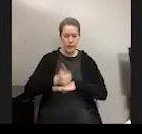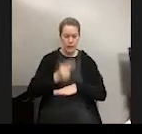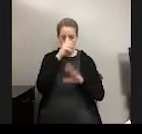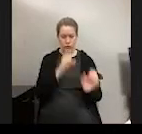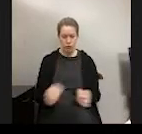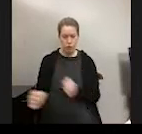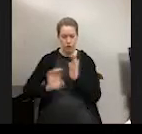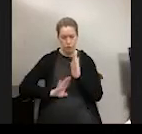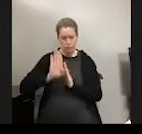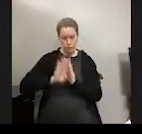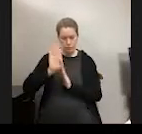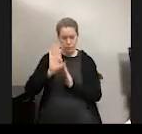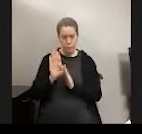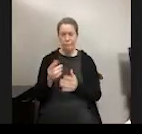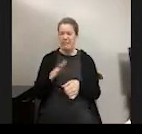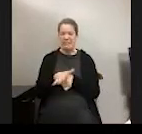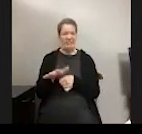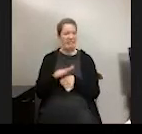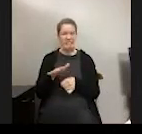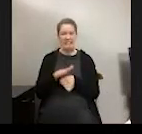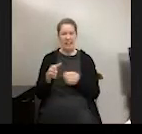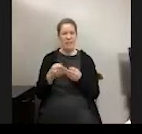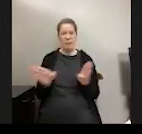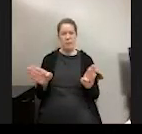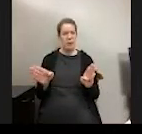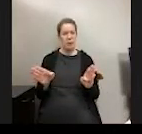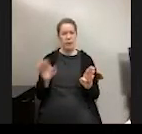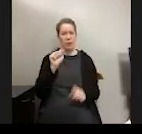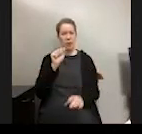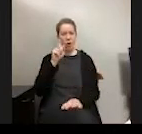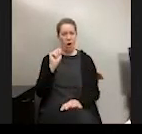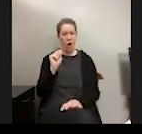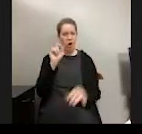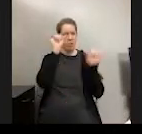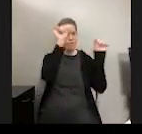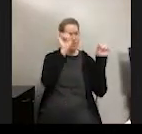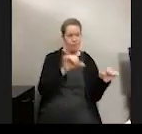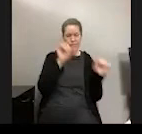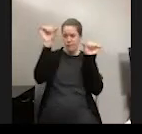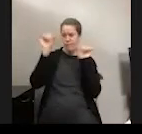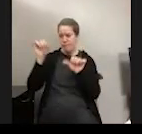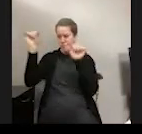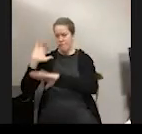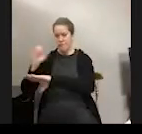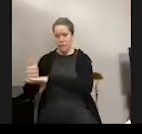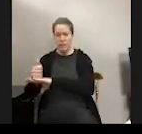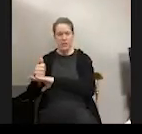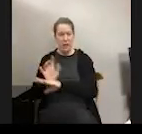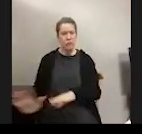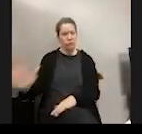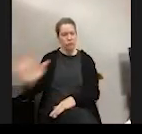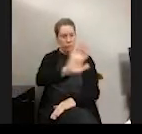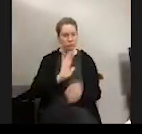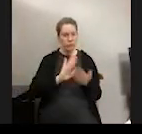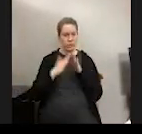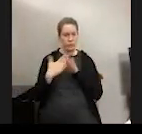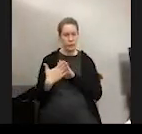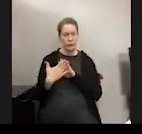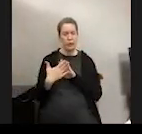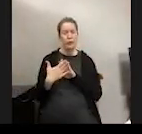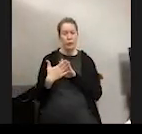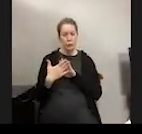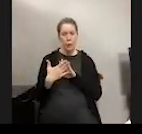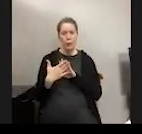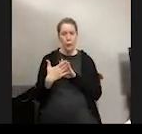art distributed around the city. And so getting out into different neighborhoods and having art and artists who